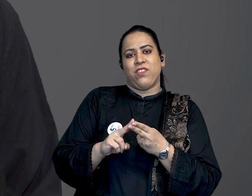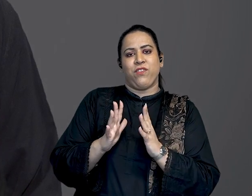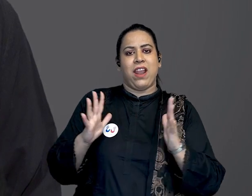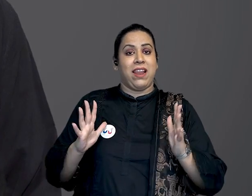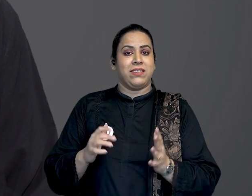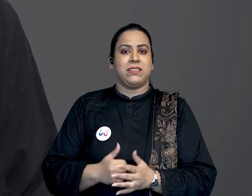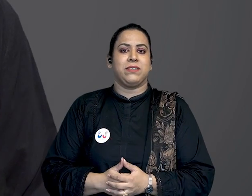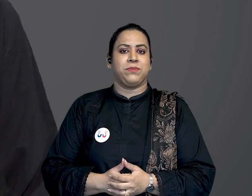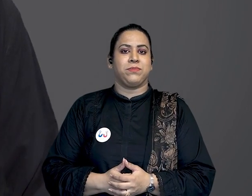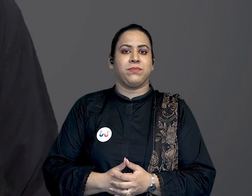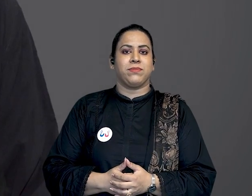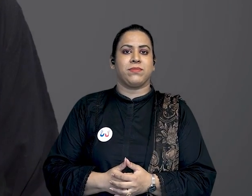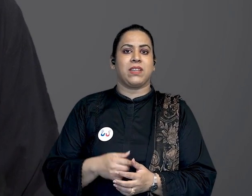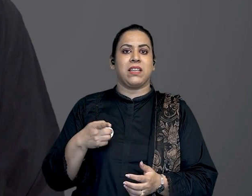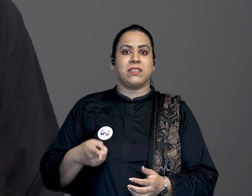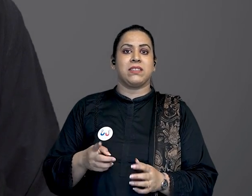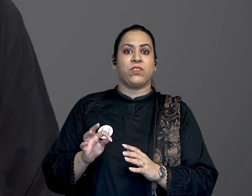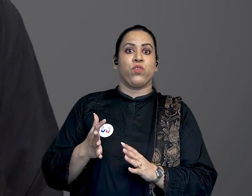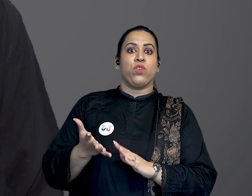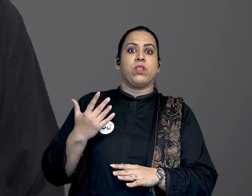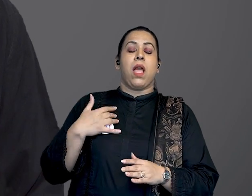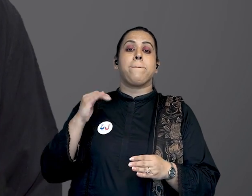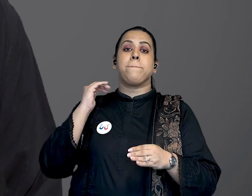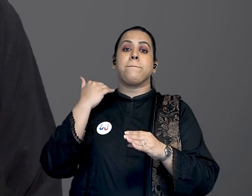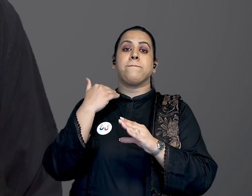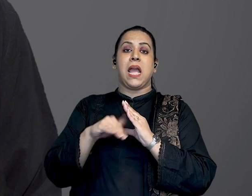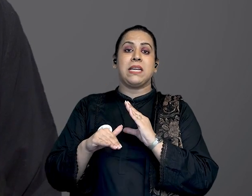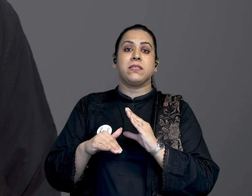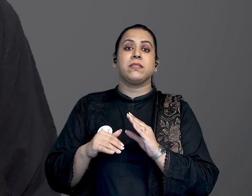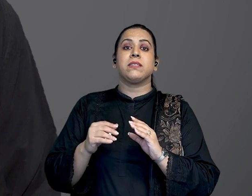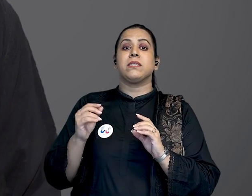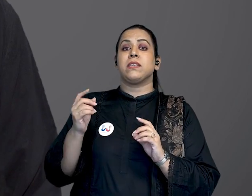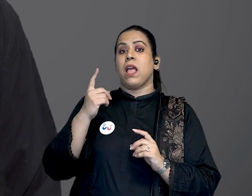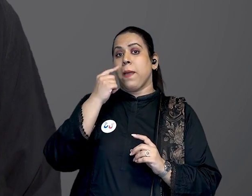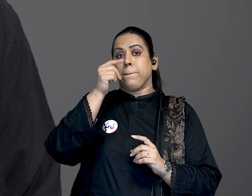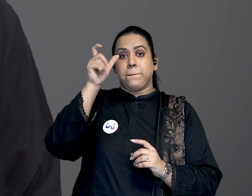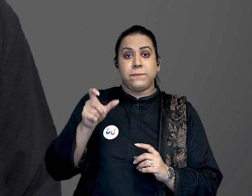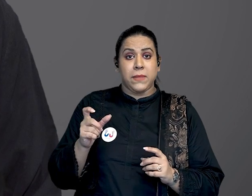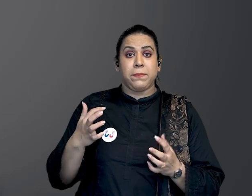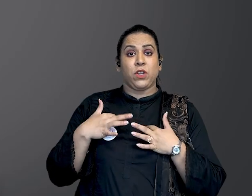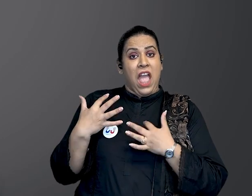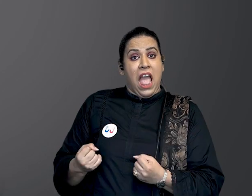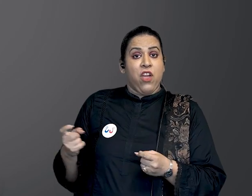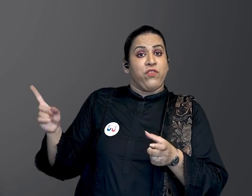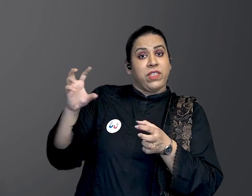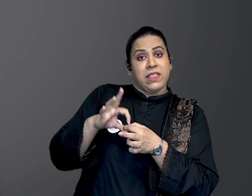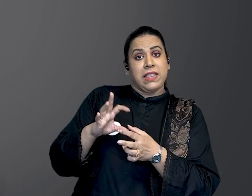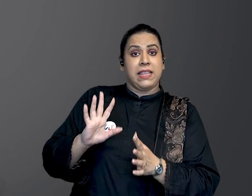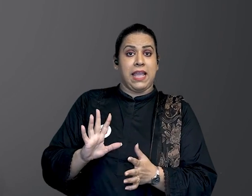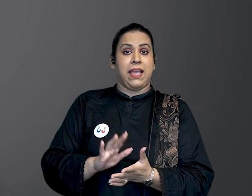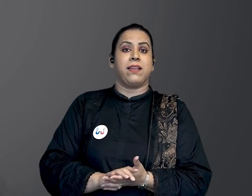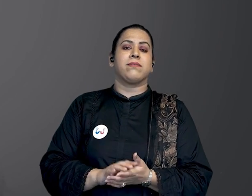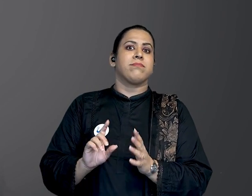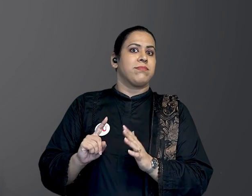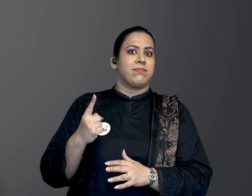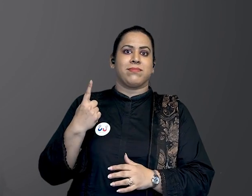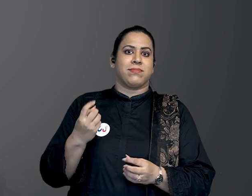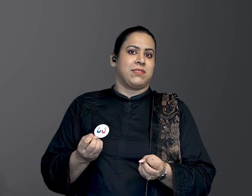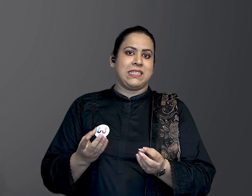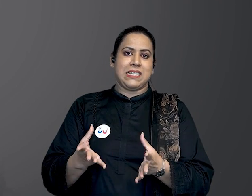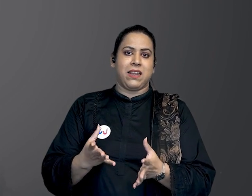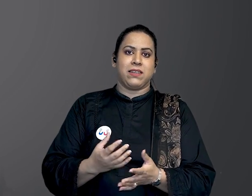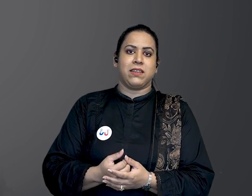our clients and customers as well. And that's honestly the story of our company, of where we are. And leading to